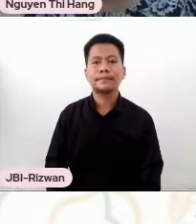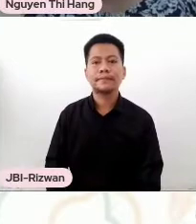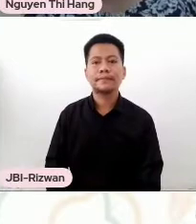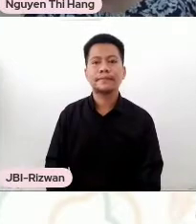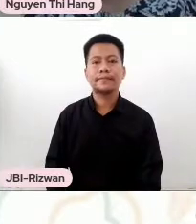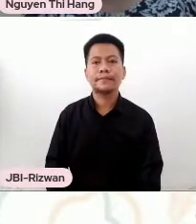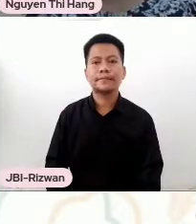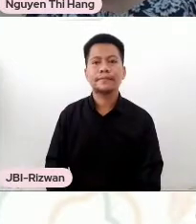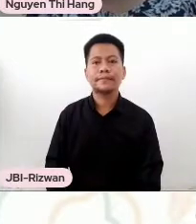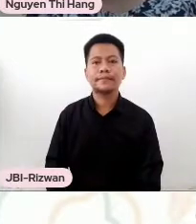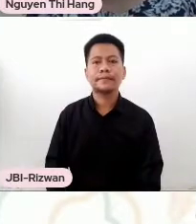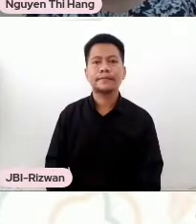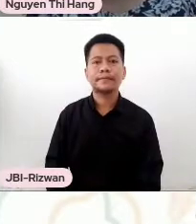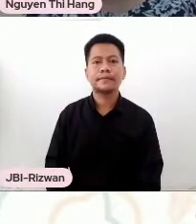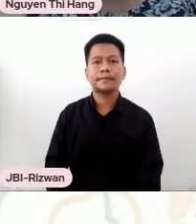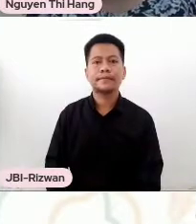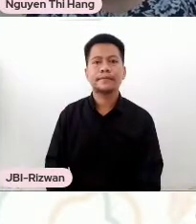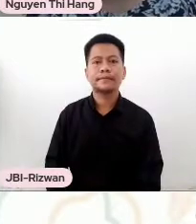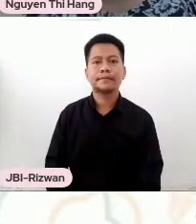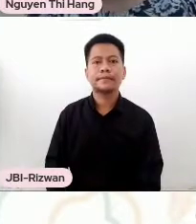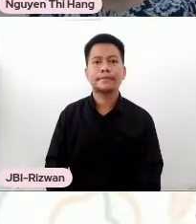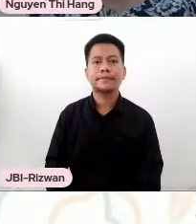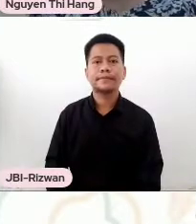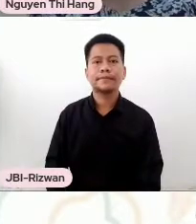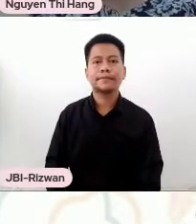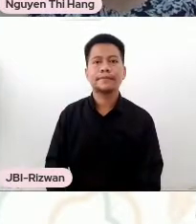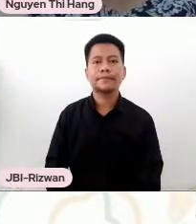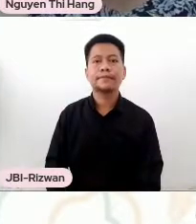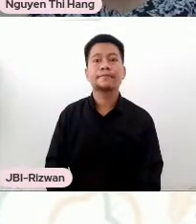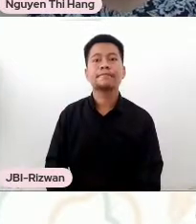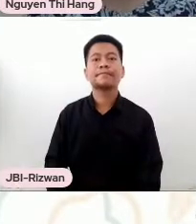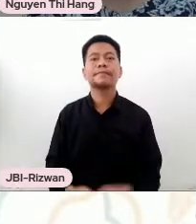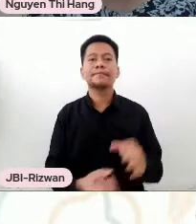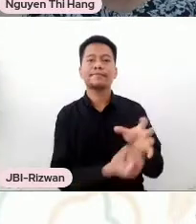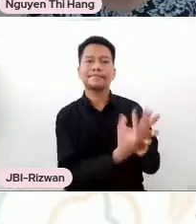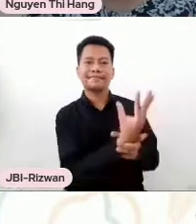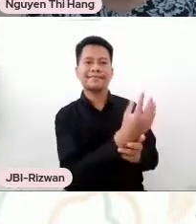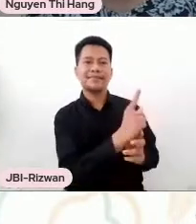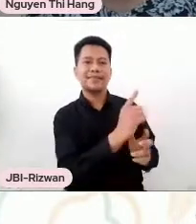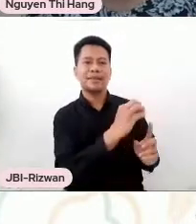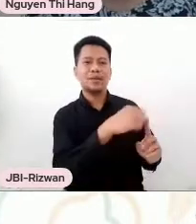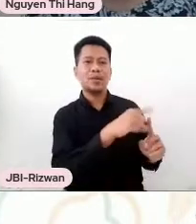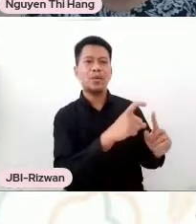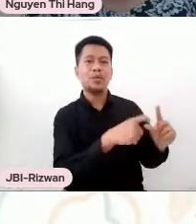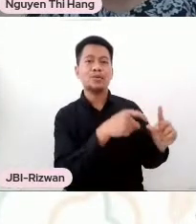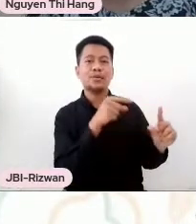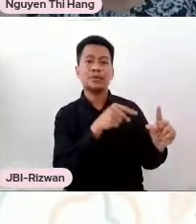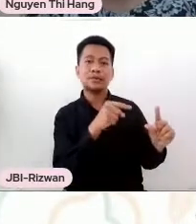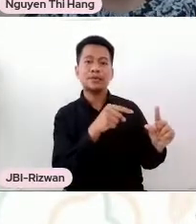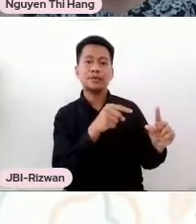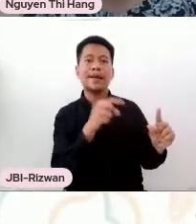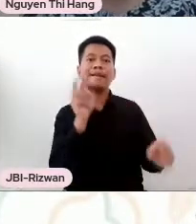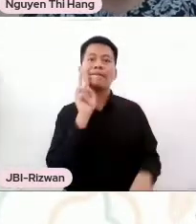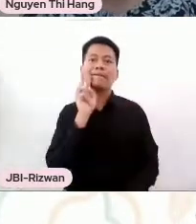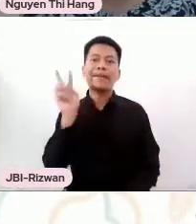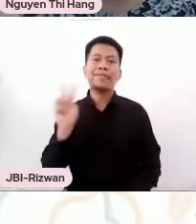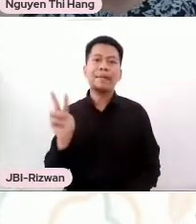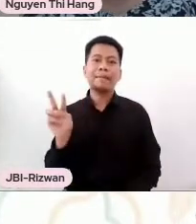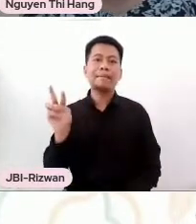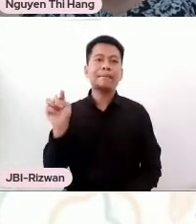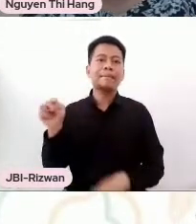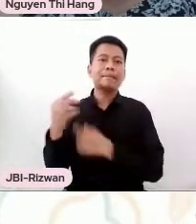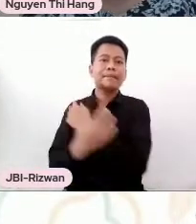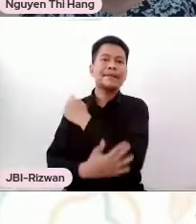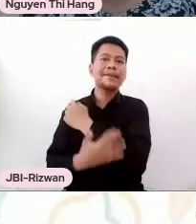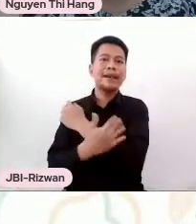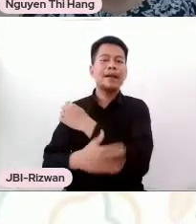Nih katanya simbol lotus ini adalah Vietnam itu dikatakan sebagai negara penuh